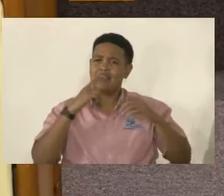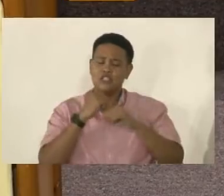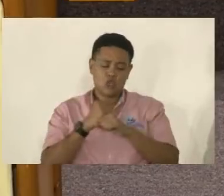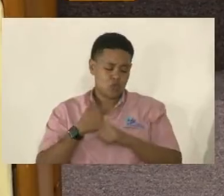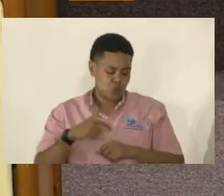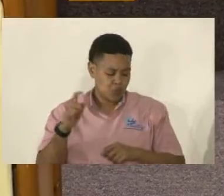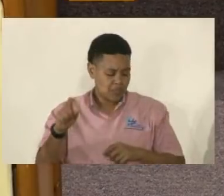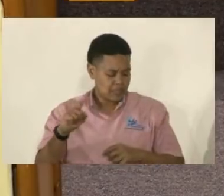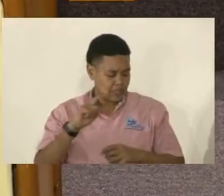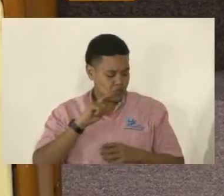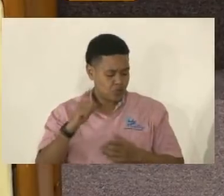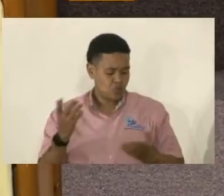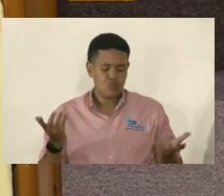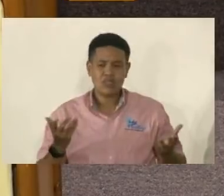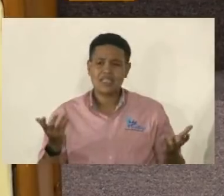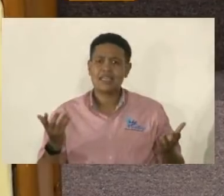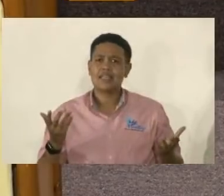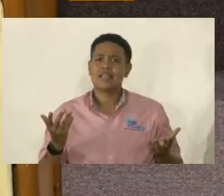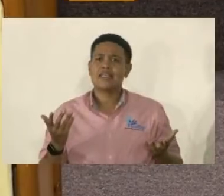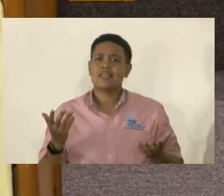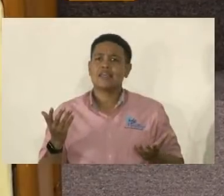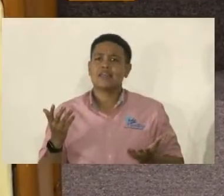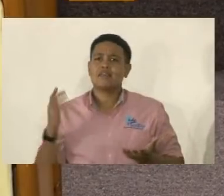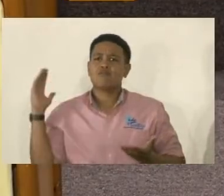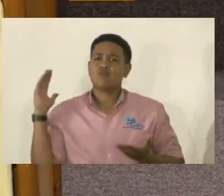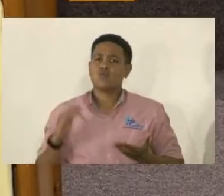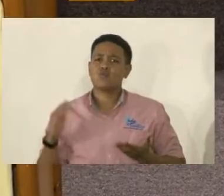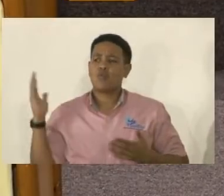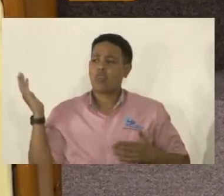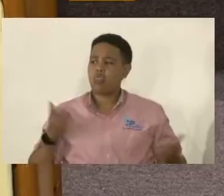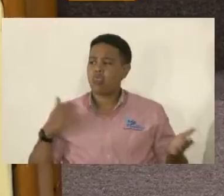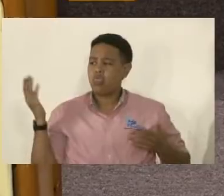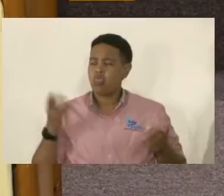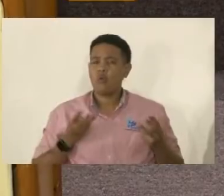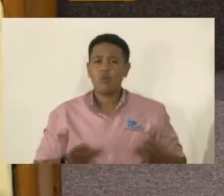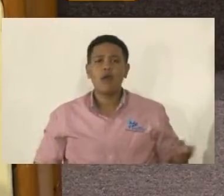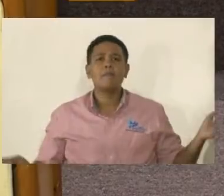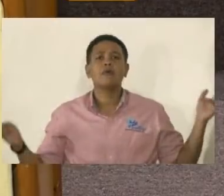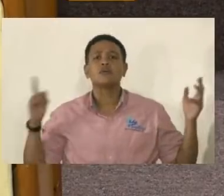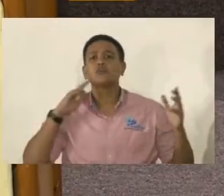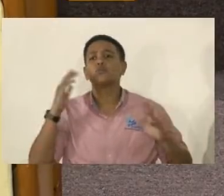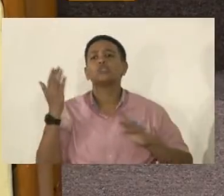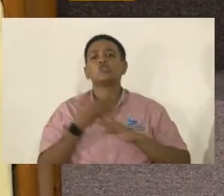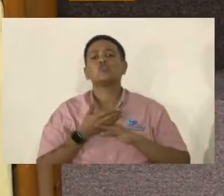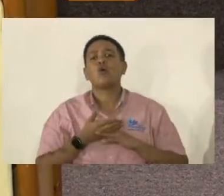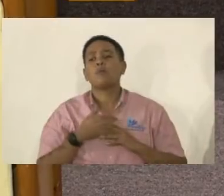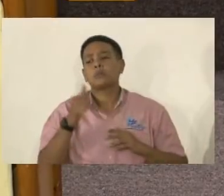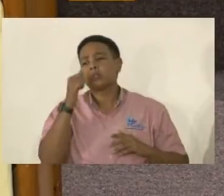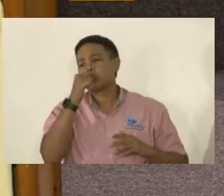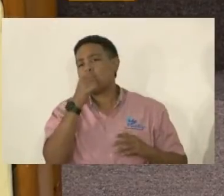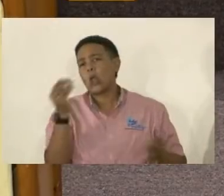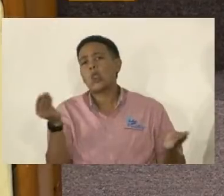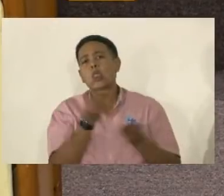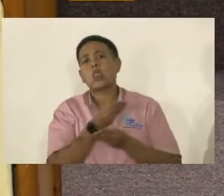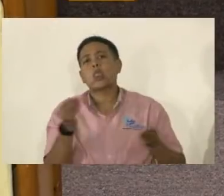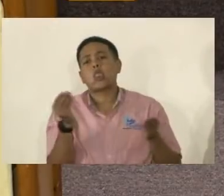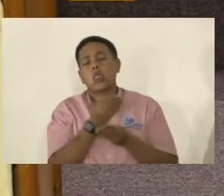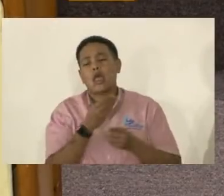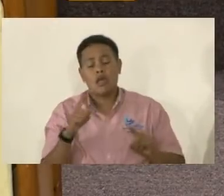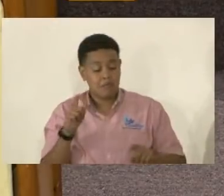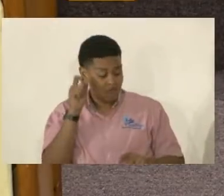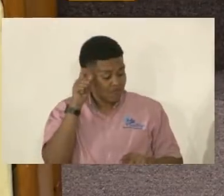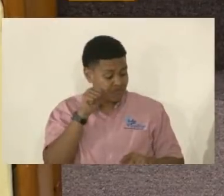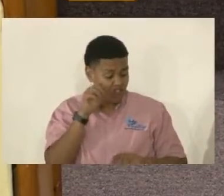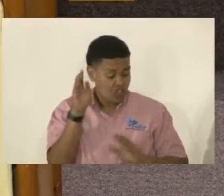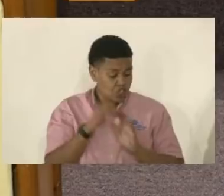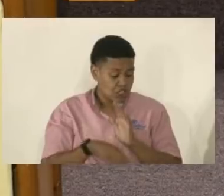the importation of weapons, to disrupt drug trafficking, Mr. President, quite frankly, is not cheap.